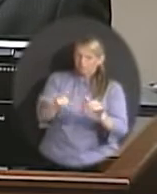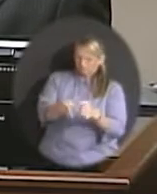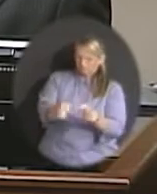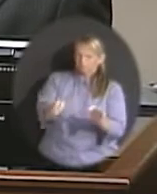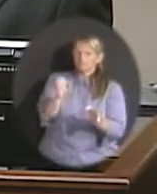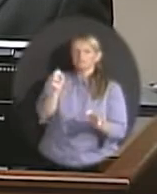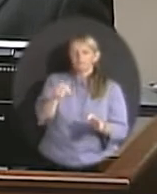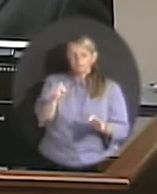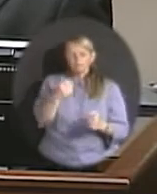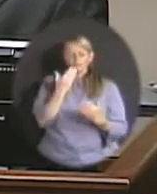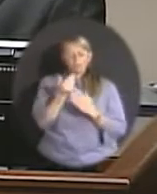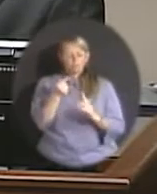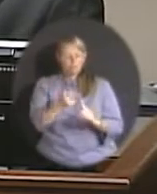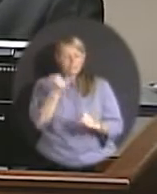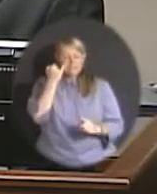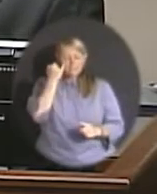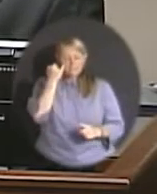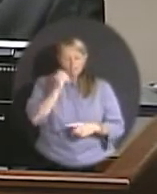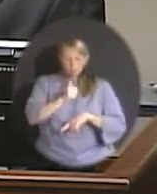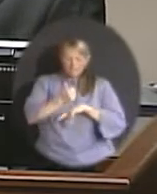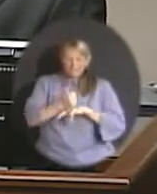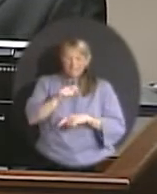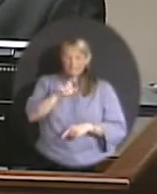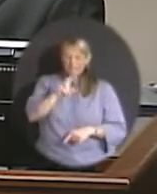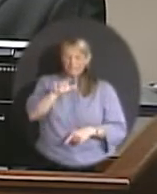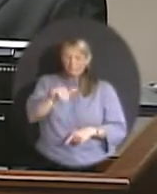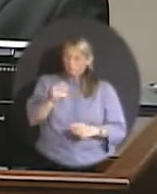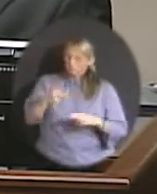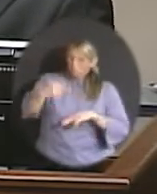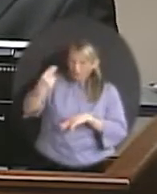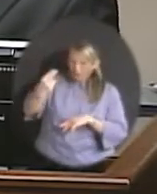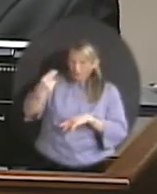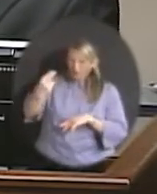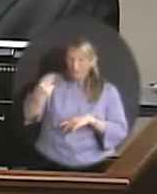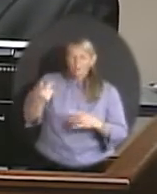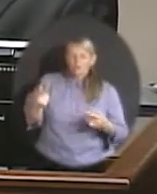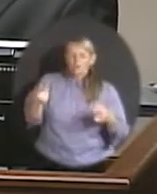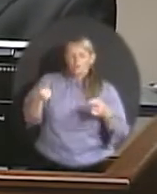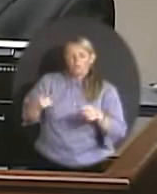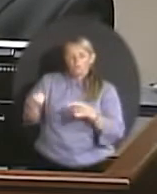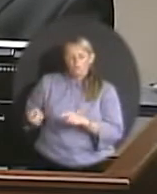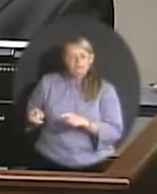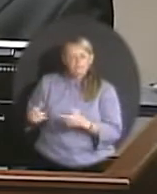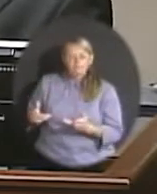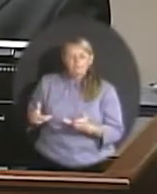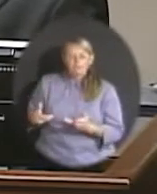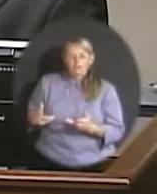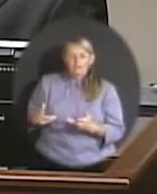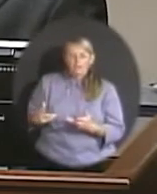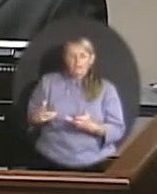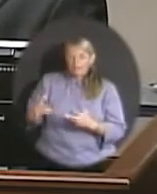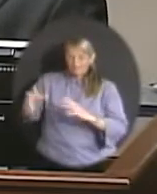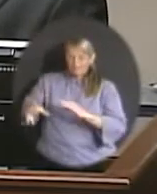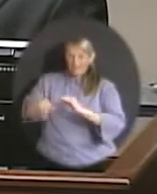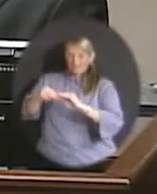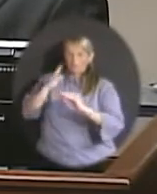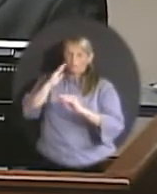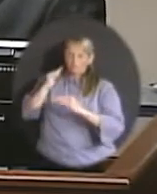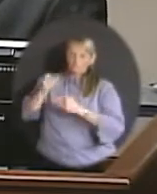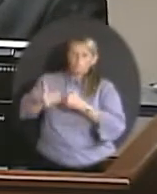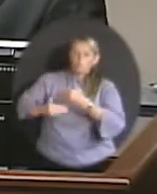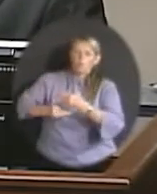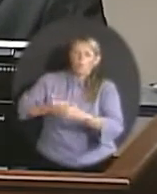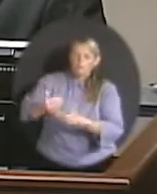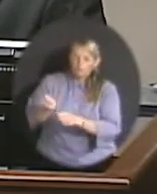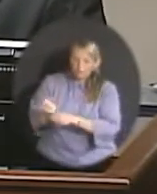point. If we set a levy too high, what really happens in most cases is that excess rolls to the next year